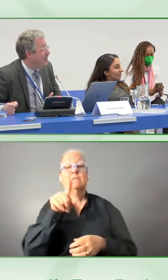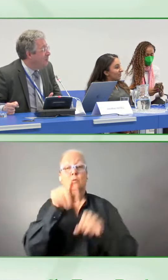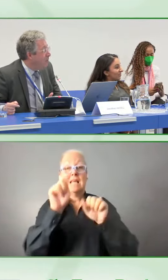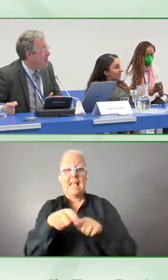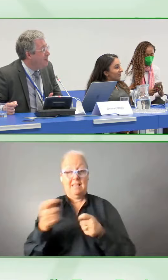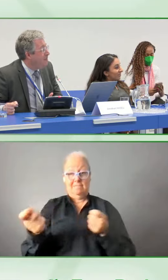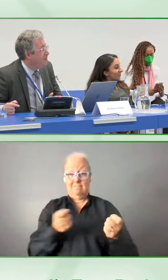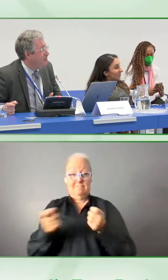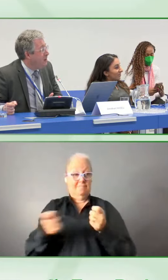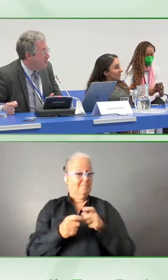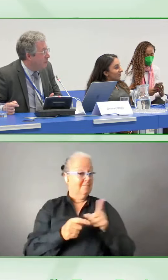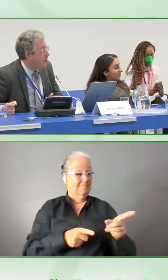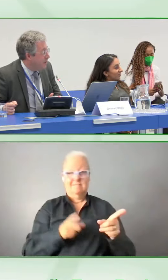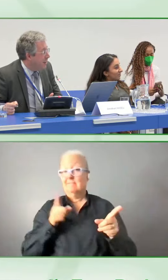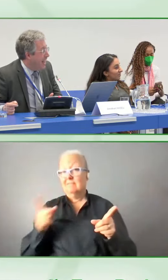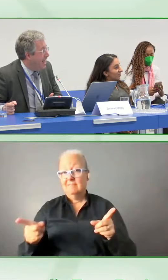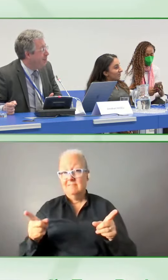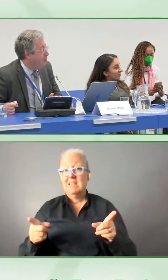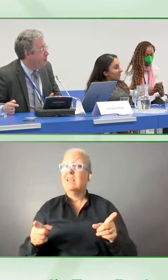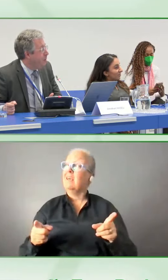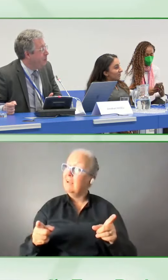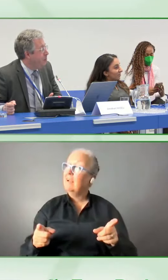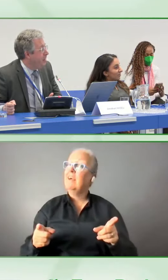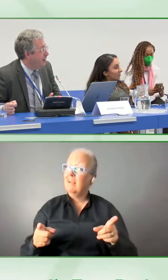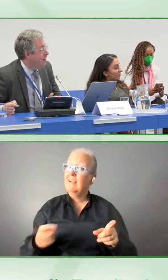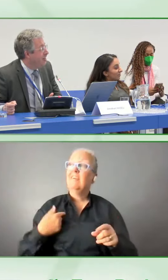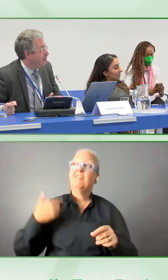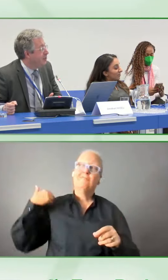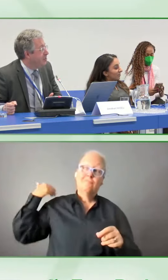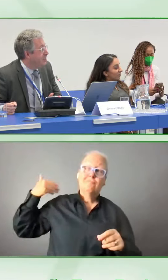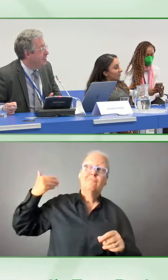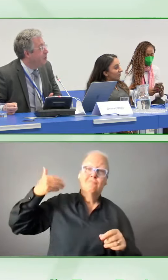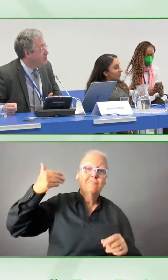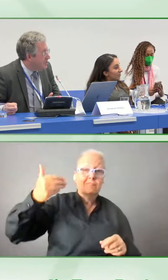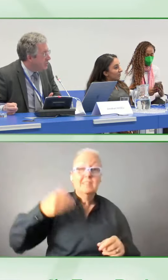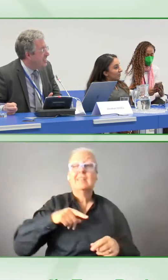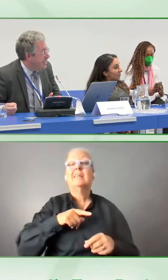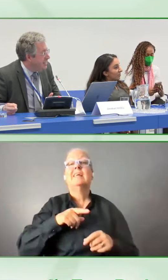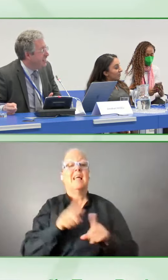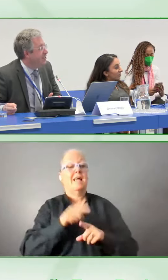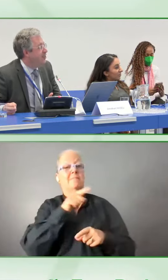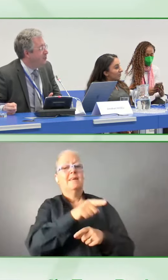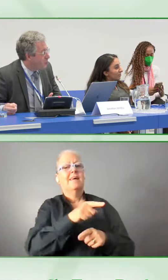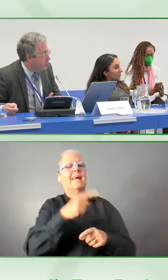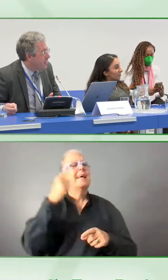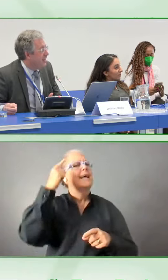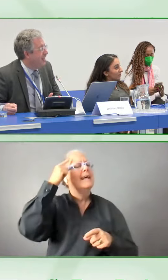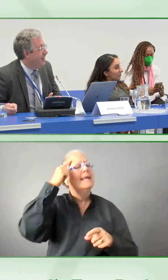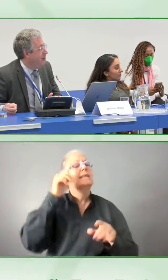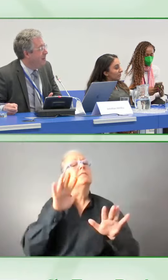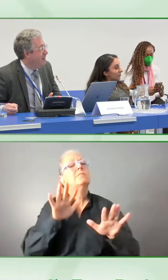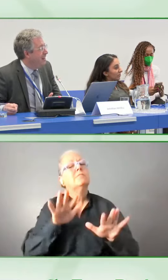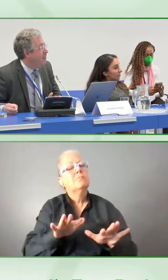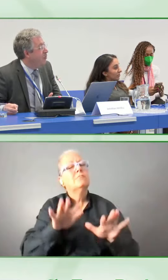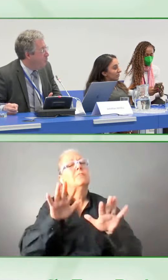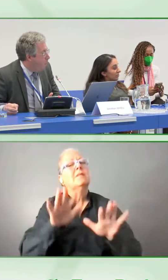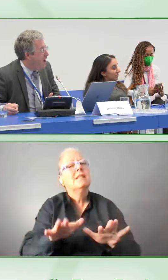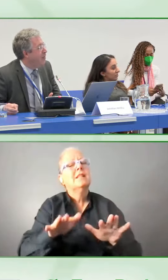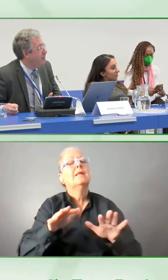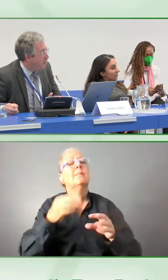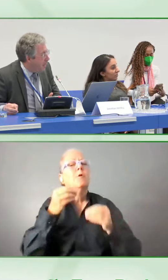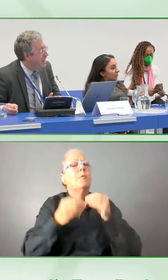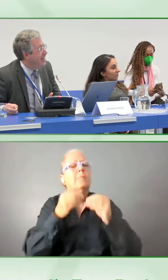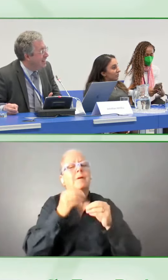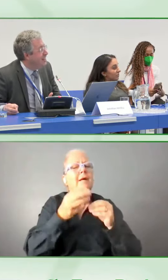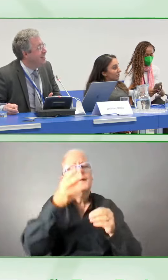ideas we've had from people with a learning difficulty. We just needed to work in the